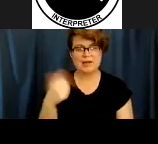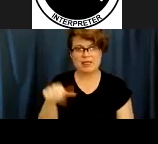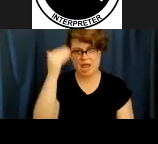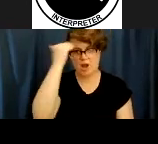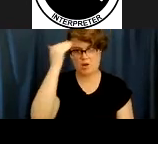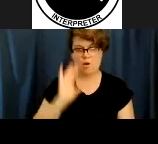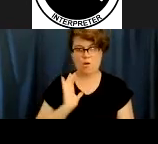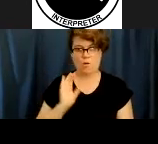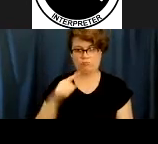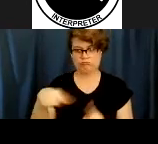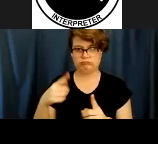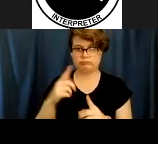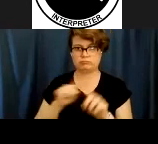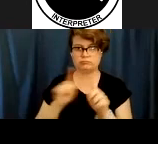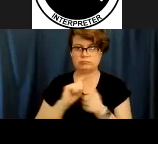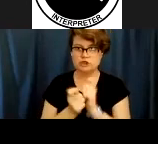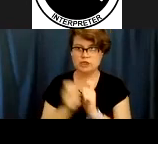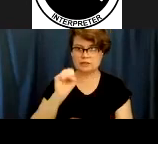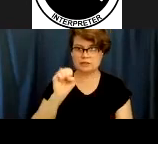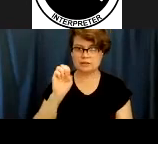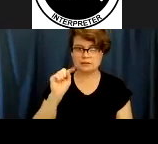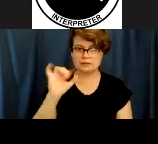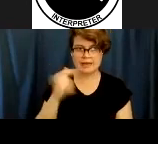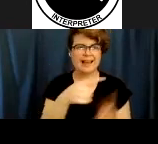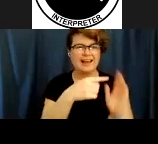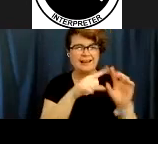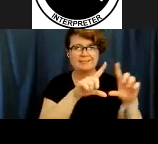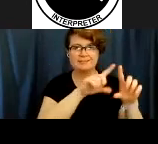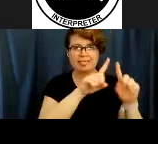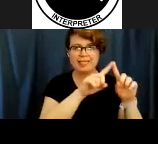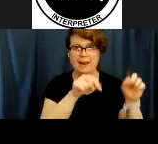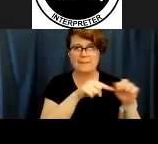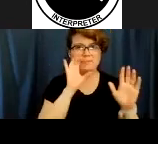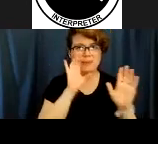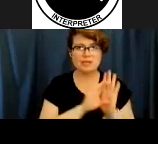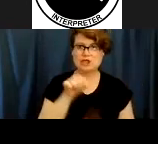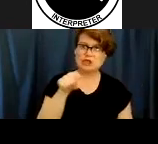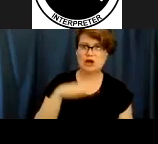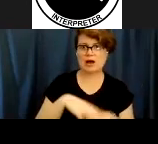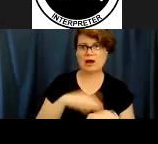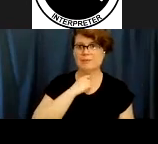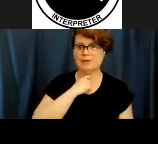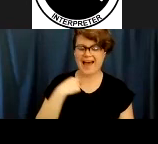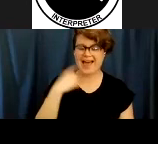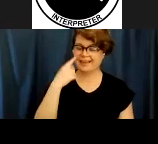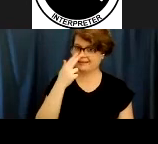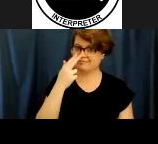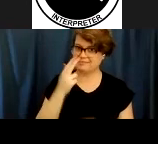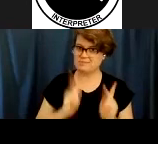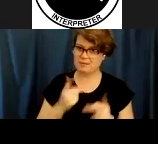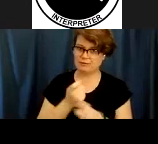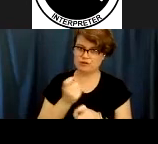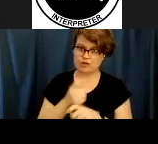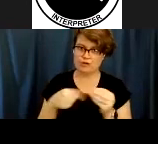settings? I included this graphic here of you're on mute because I think folks have joked, this is kind of